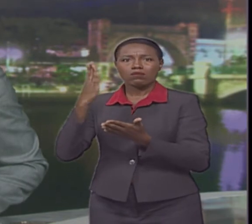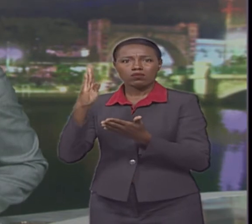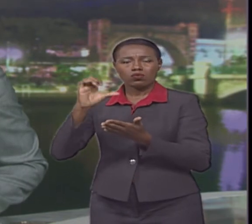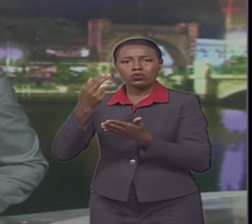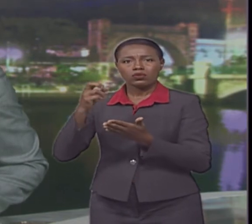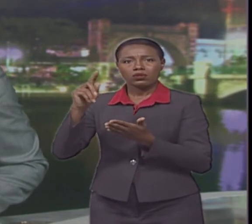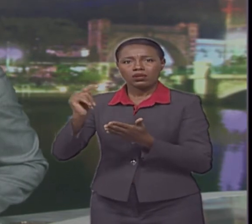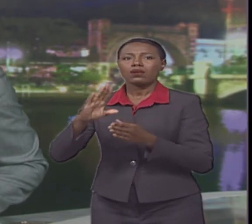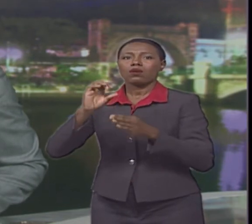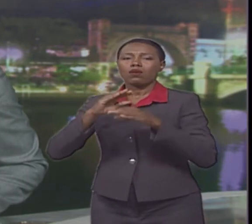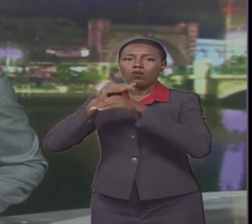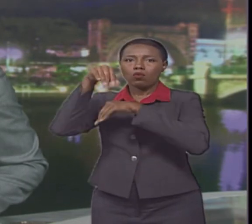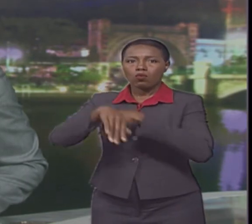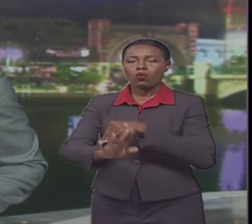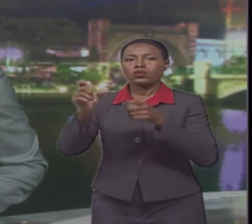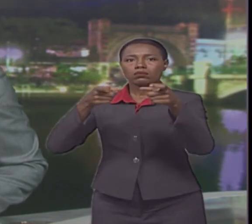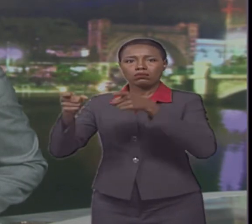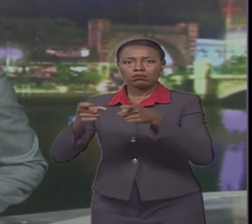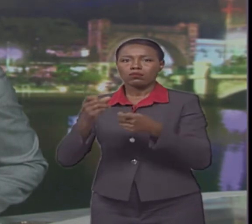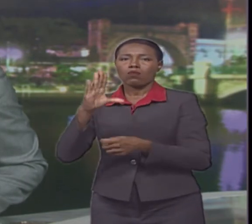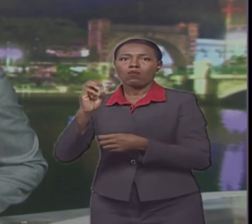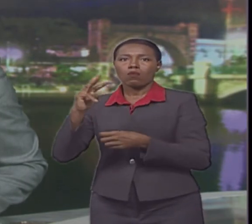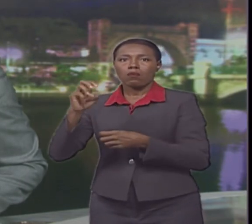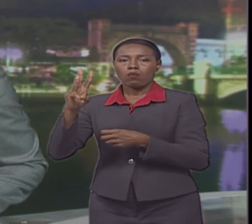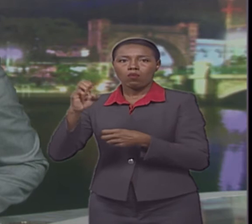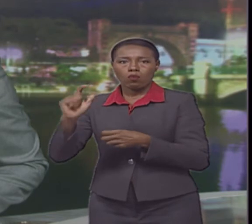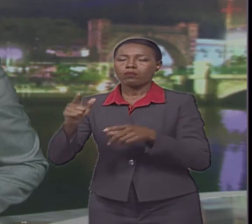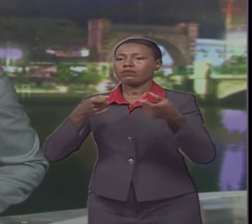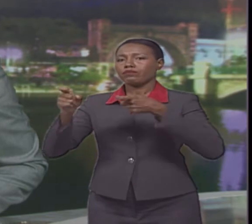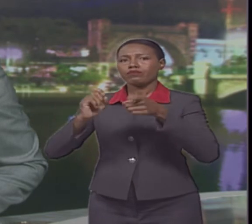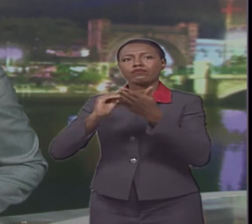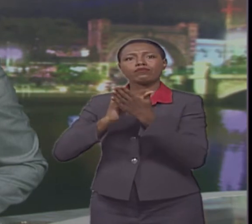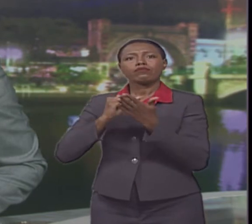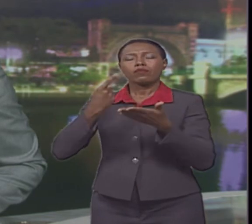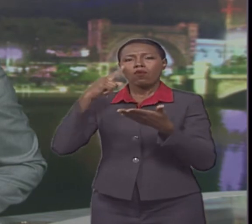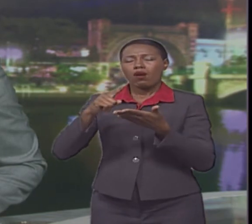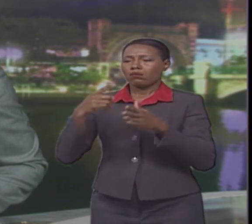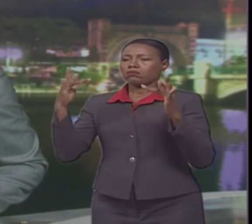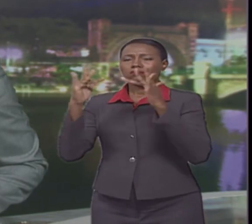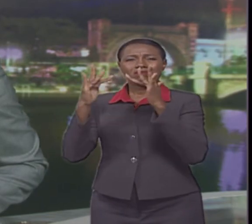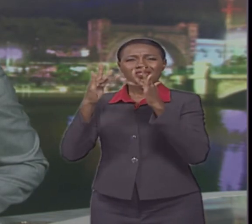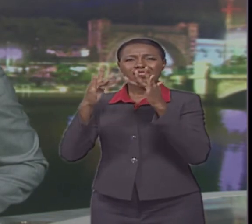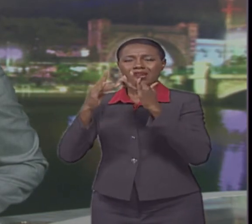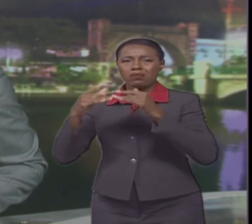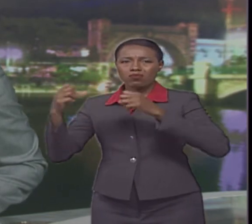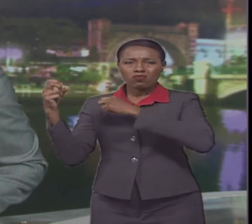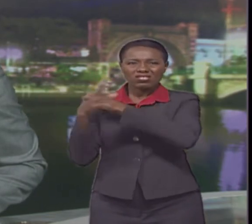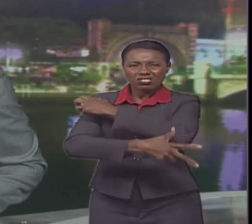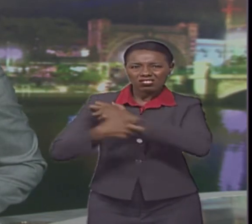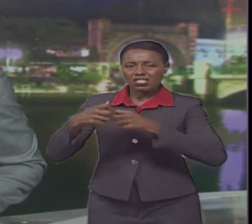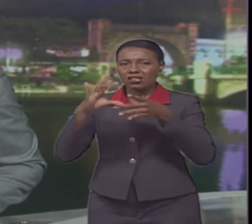governance, a Commonwealth connectivity agenda for trade and investment, a declaration on cybercrime, and revised